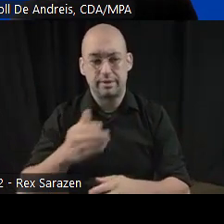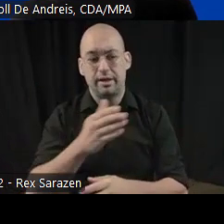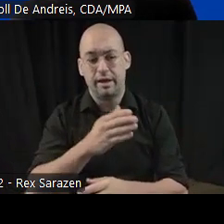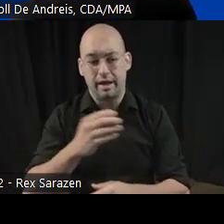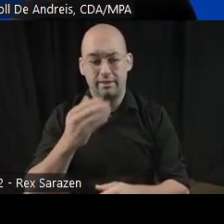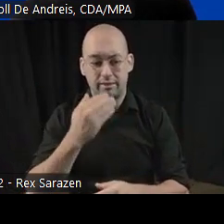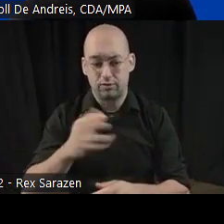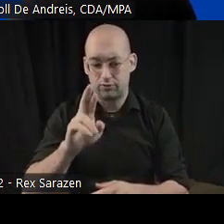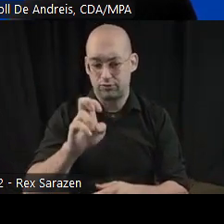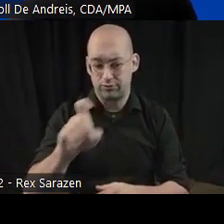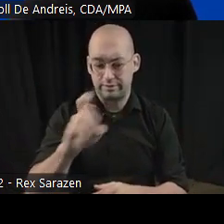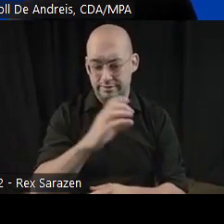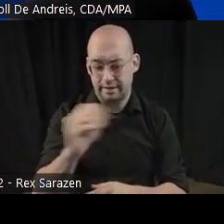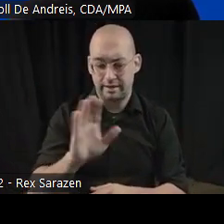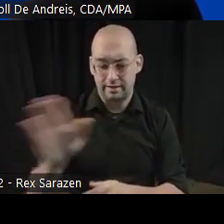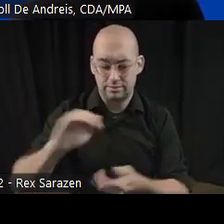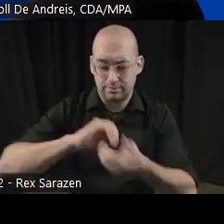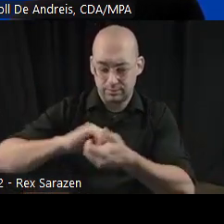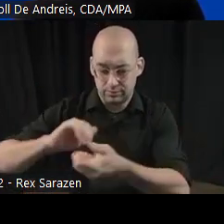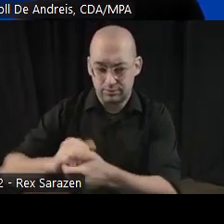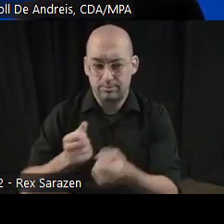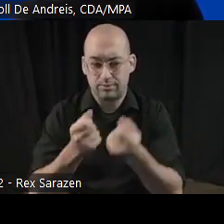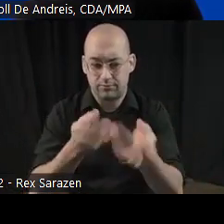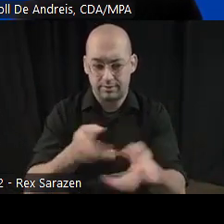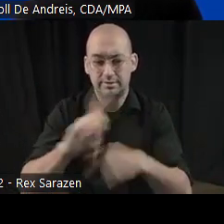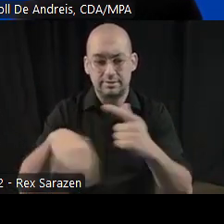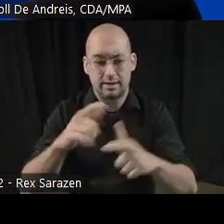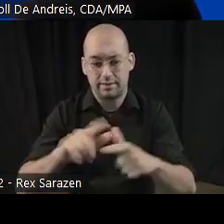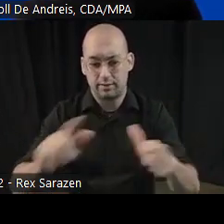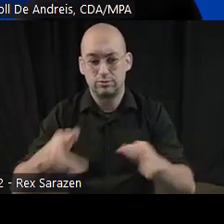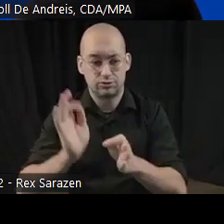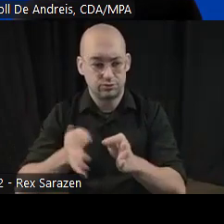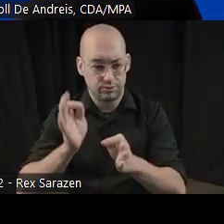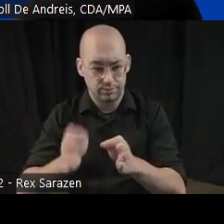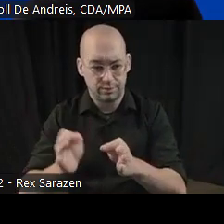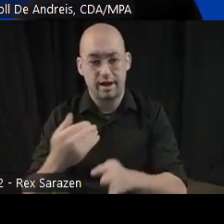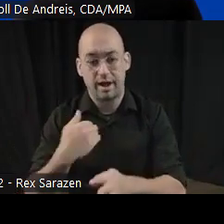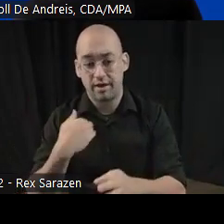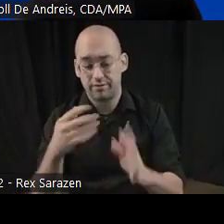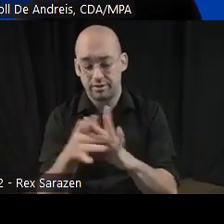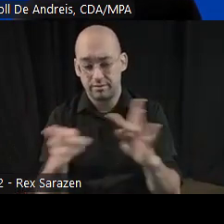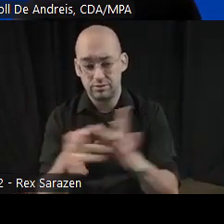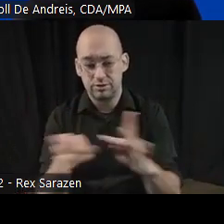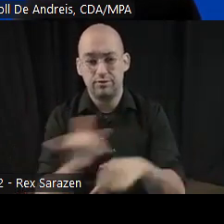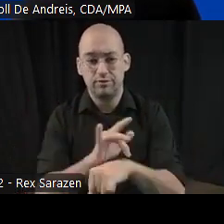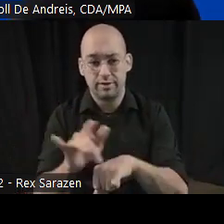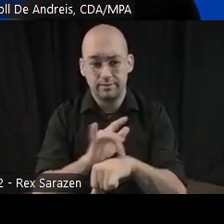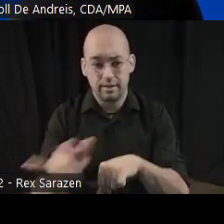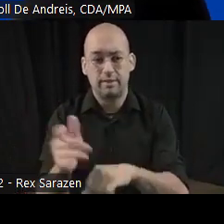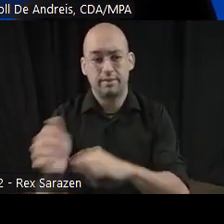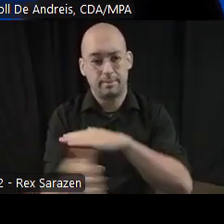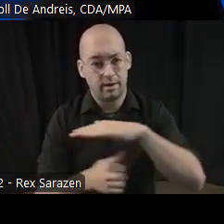today, providing American Sign Language. We also have closed captioning available in this meeting. If you look